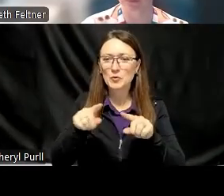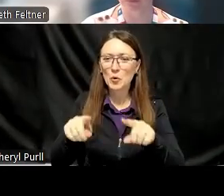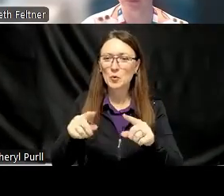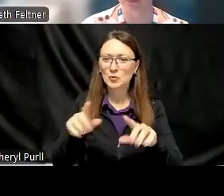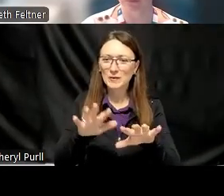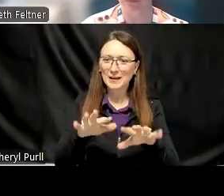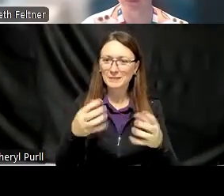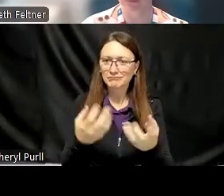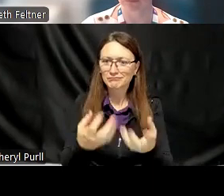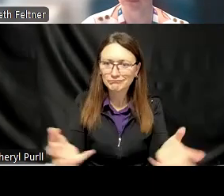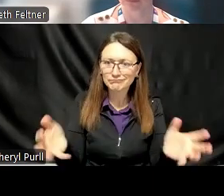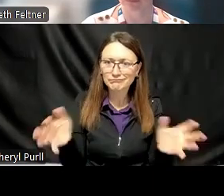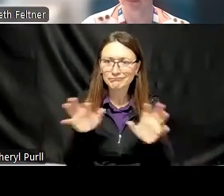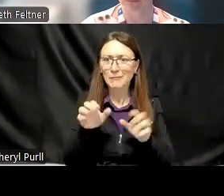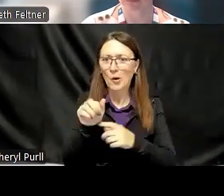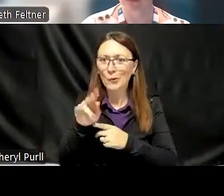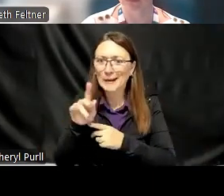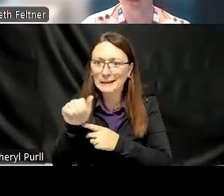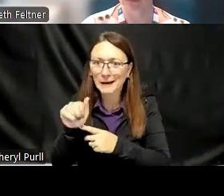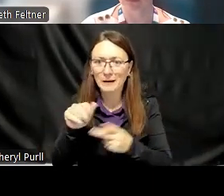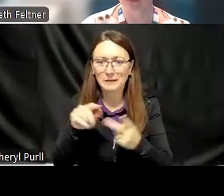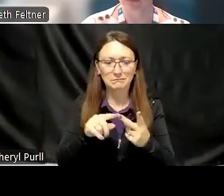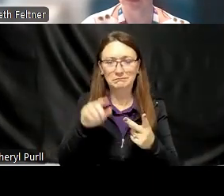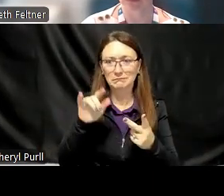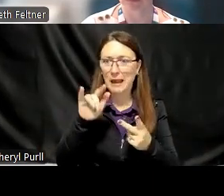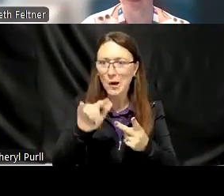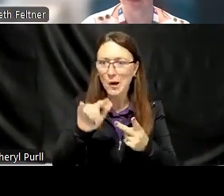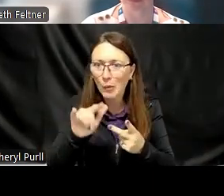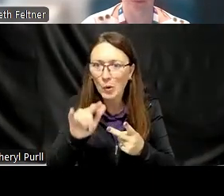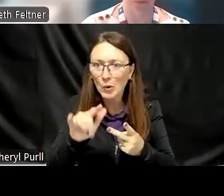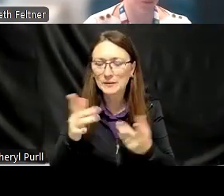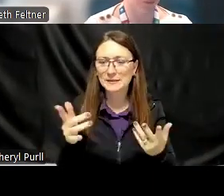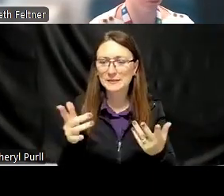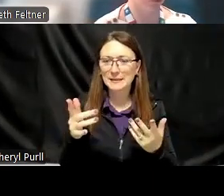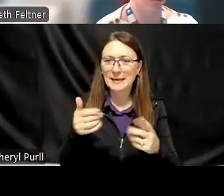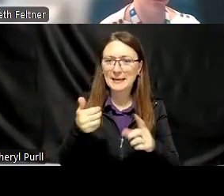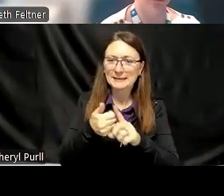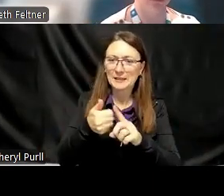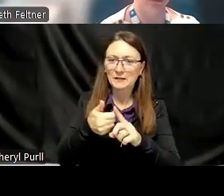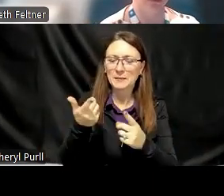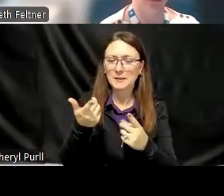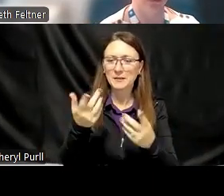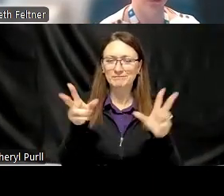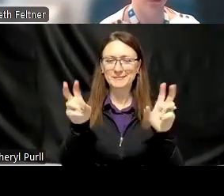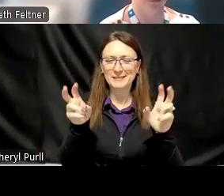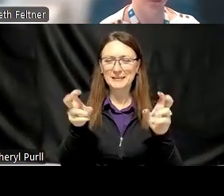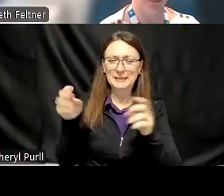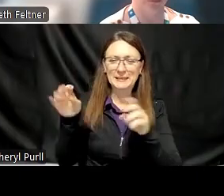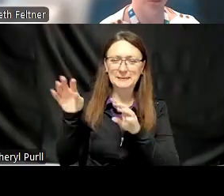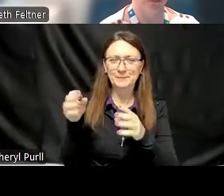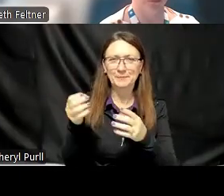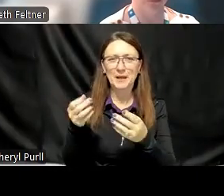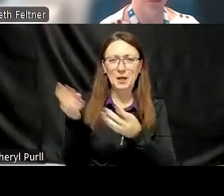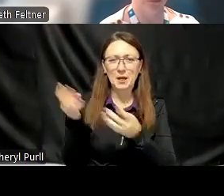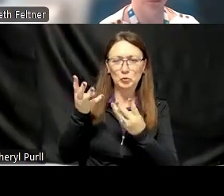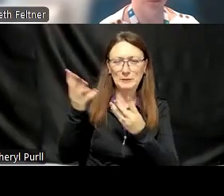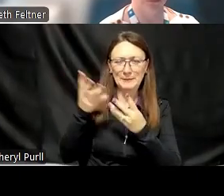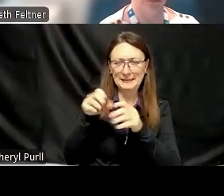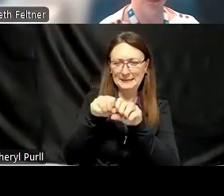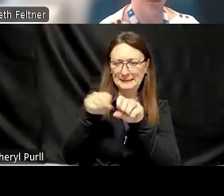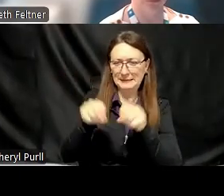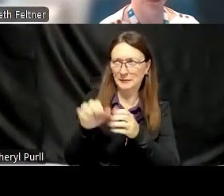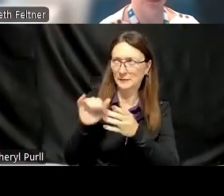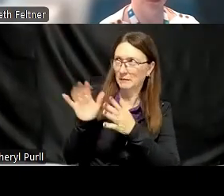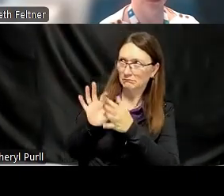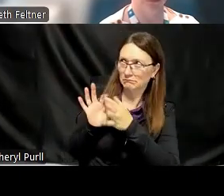arenas, airports, where it will be like a streaming system that you can connect to